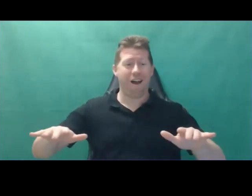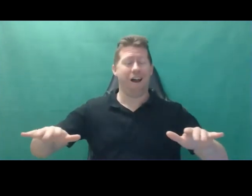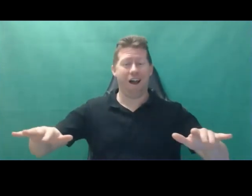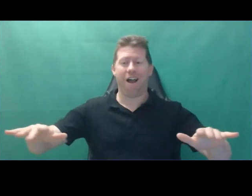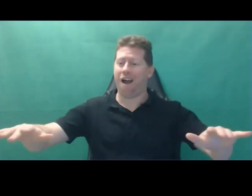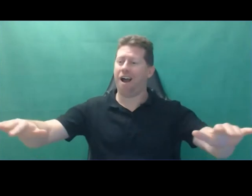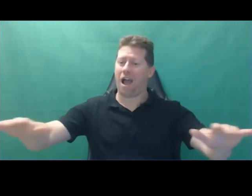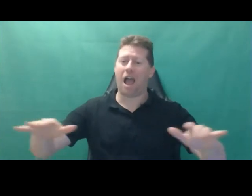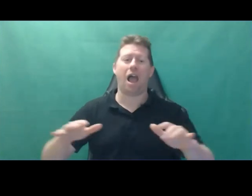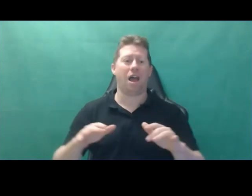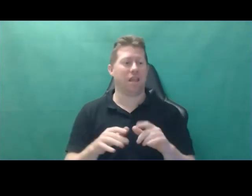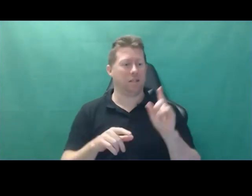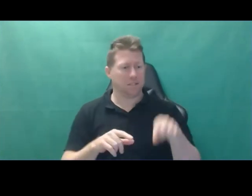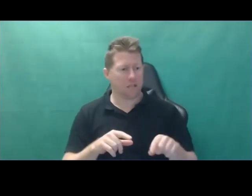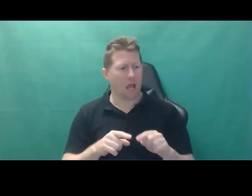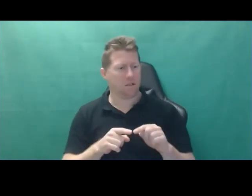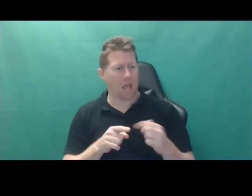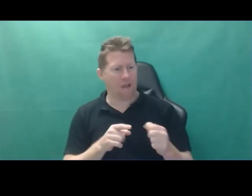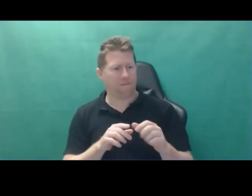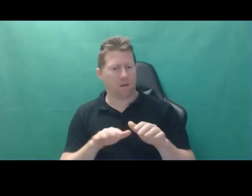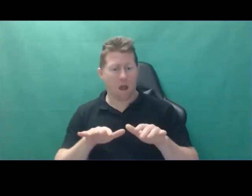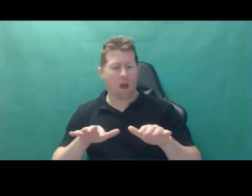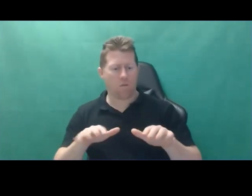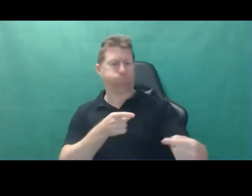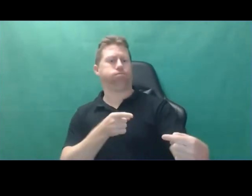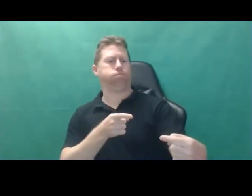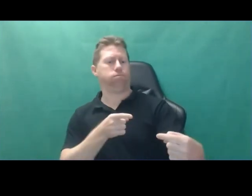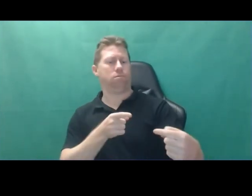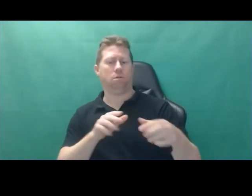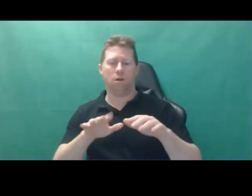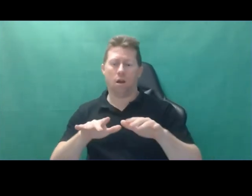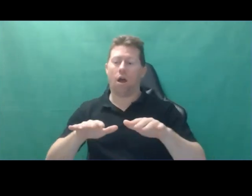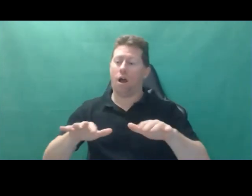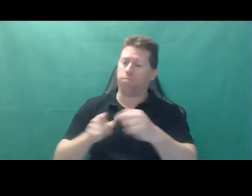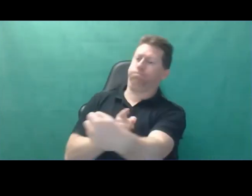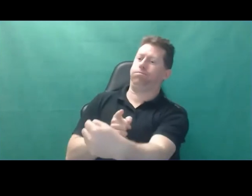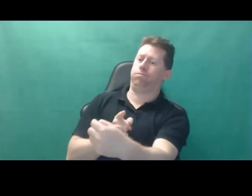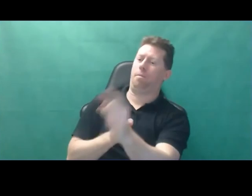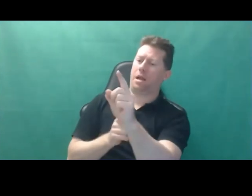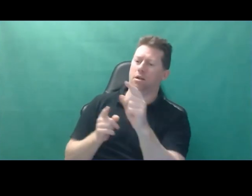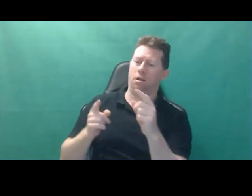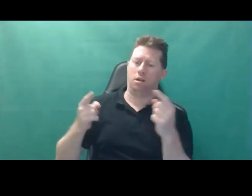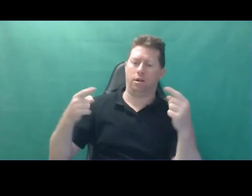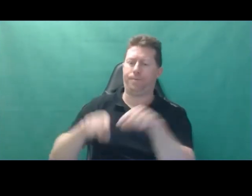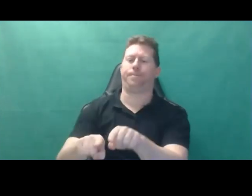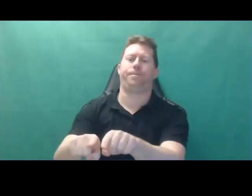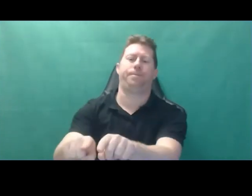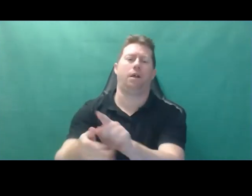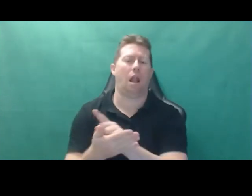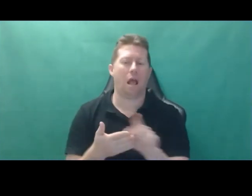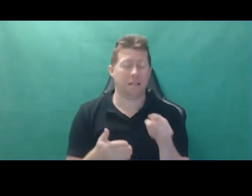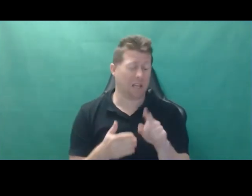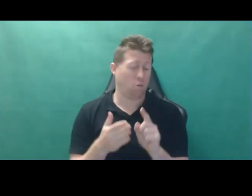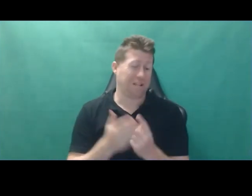it, an opposition antithesis, and over time, these two form a new synthesis. And that is what's happening